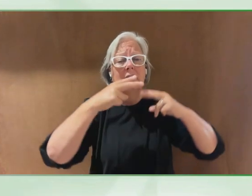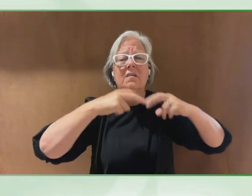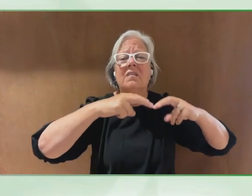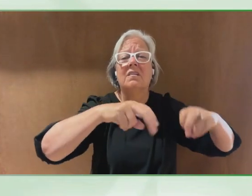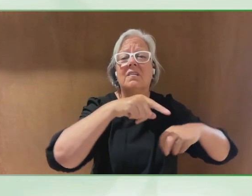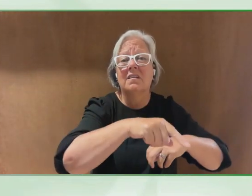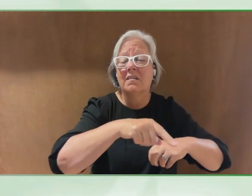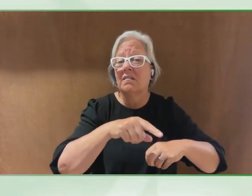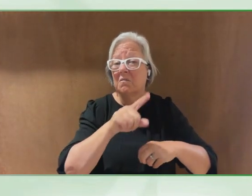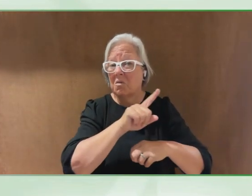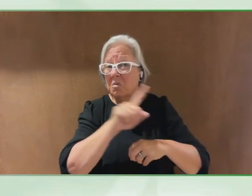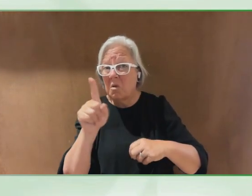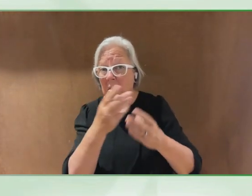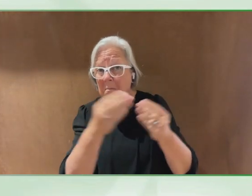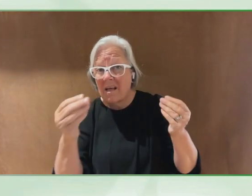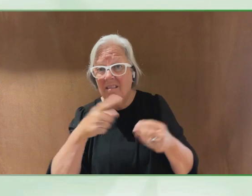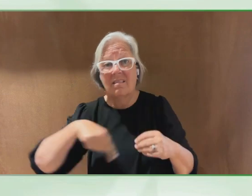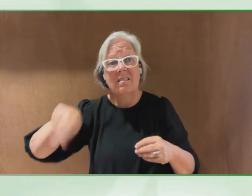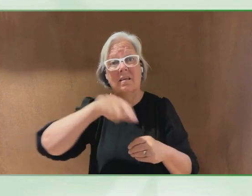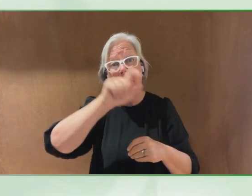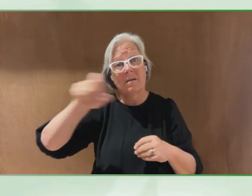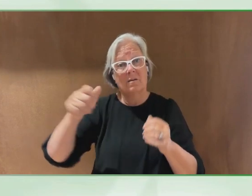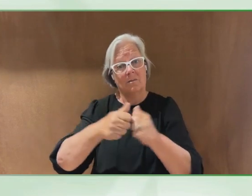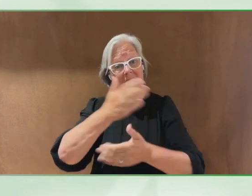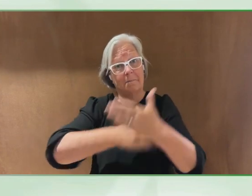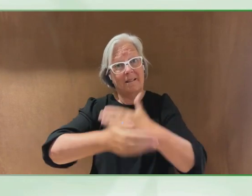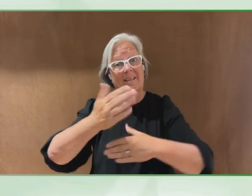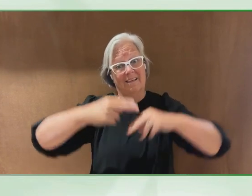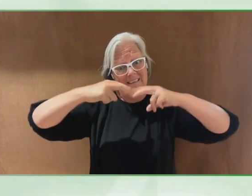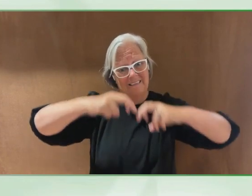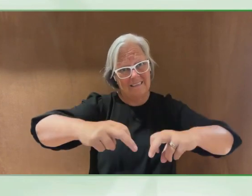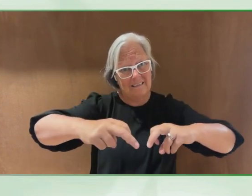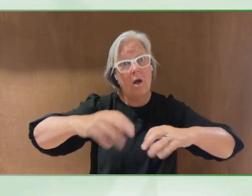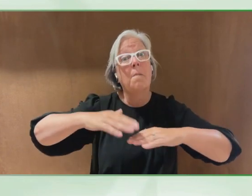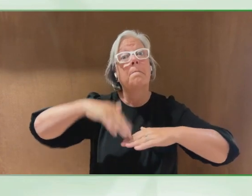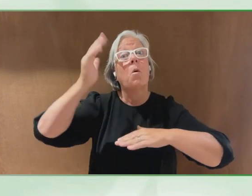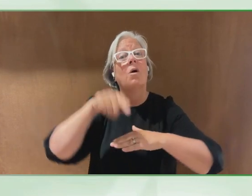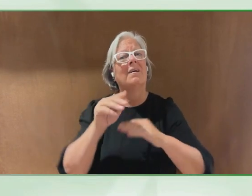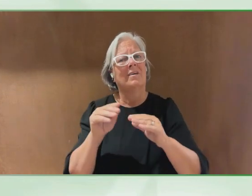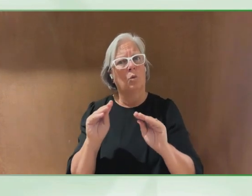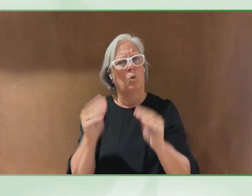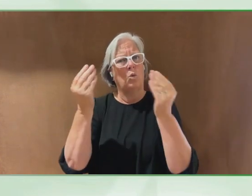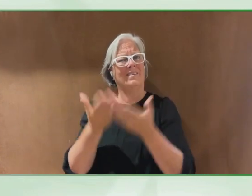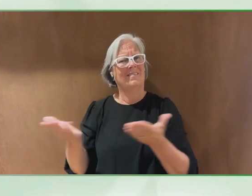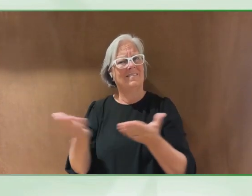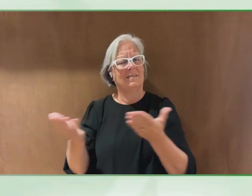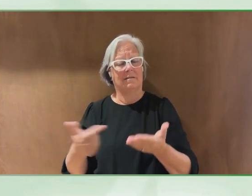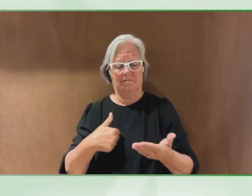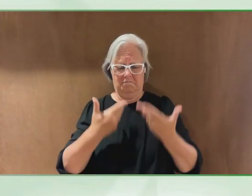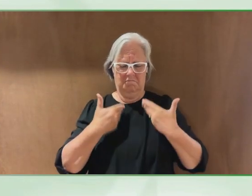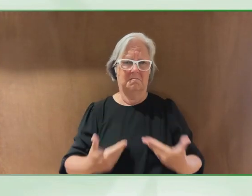there who have disabilities, particularly young people. Just a verbal description of myself: I'm a white